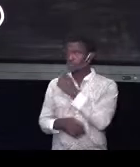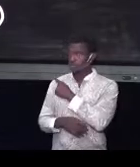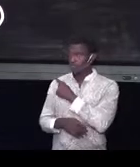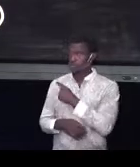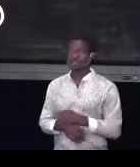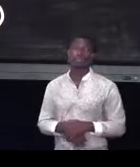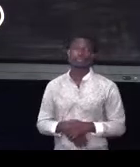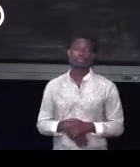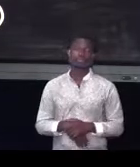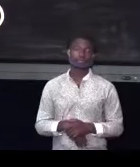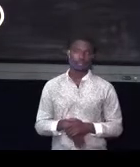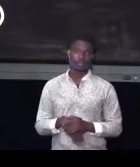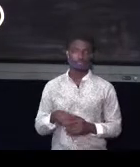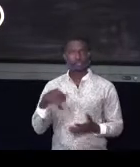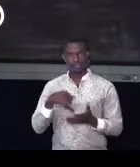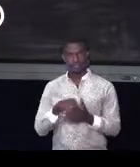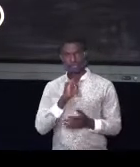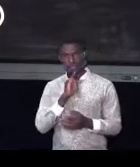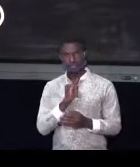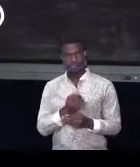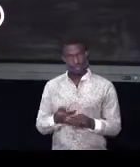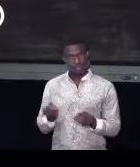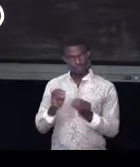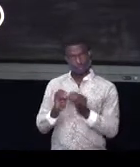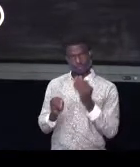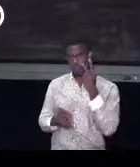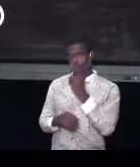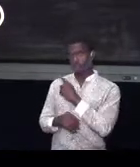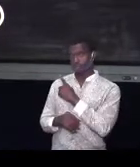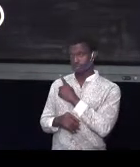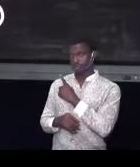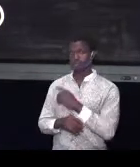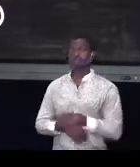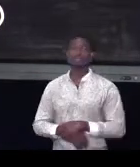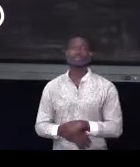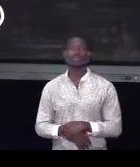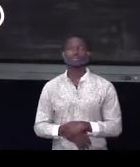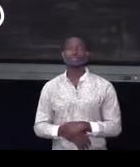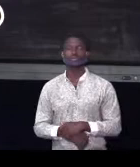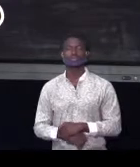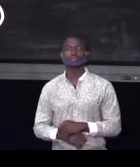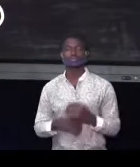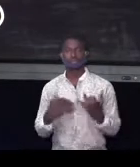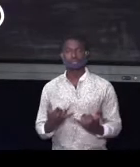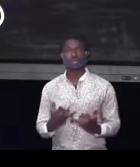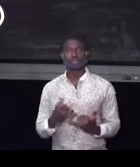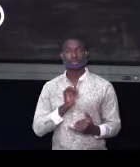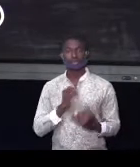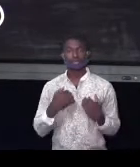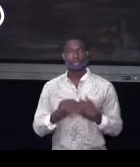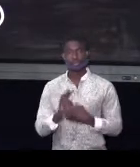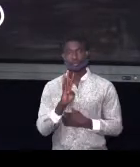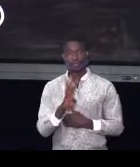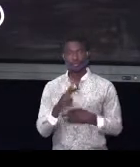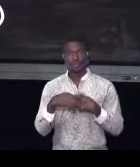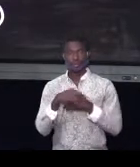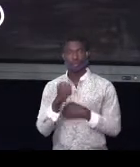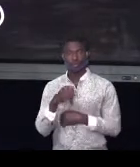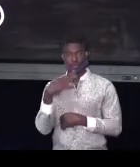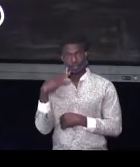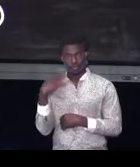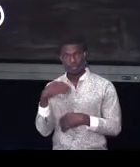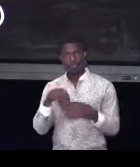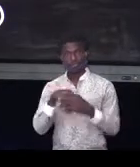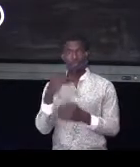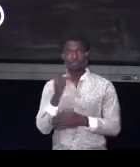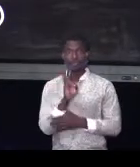shaded rooms, but I do not increase the size of the rectangle or the yellow rectangle. So now I have 4 rooms